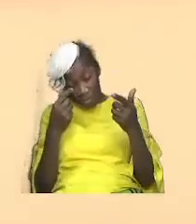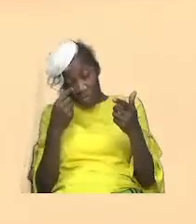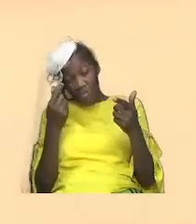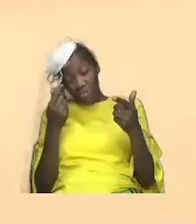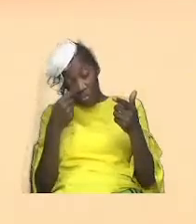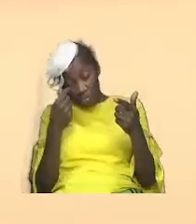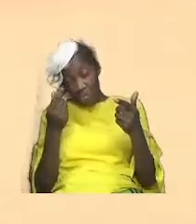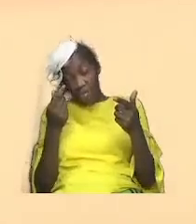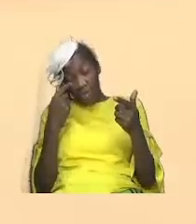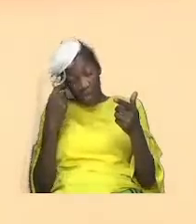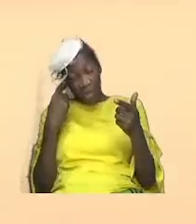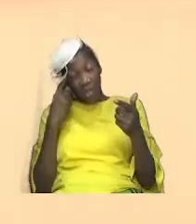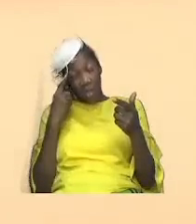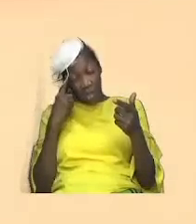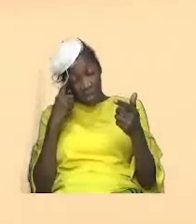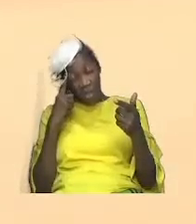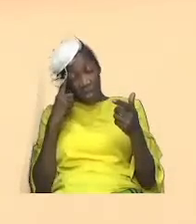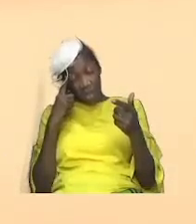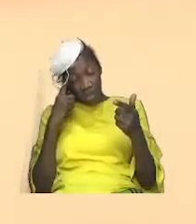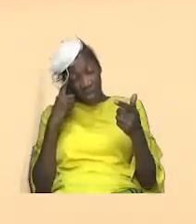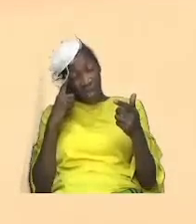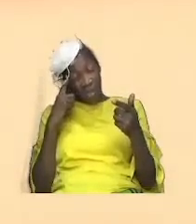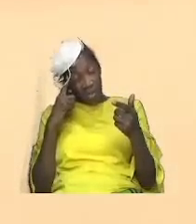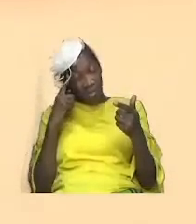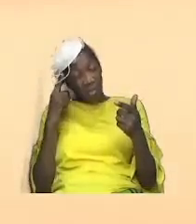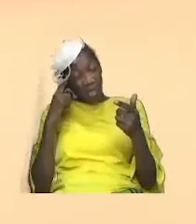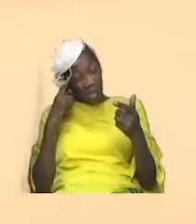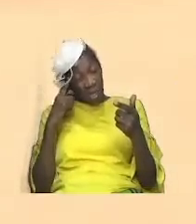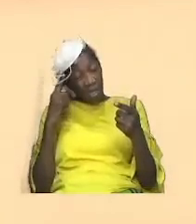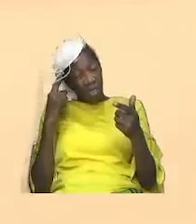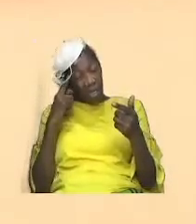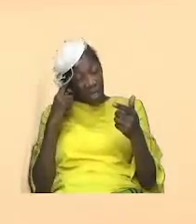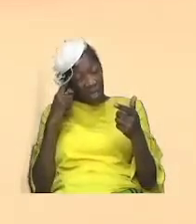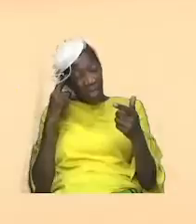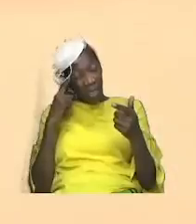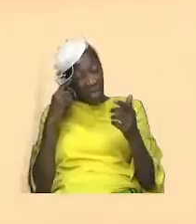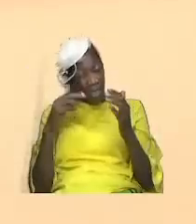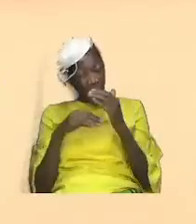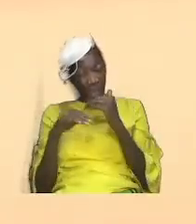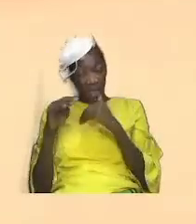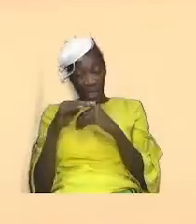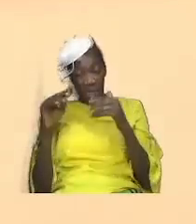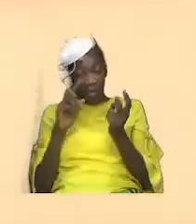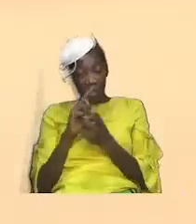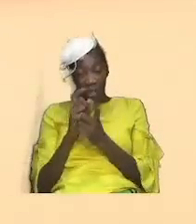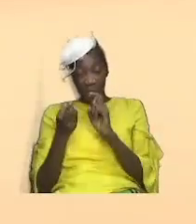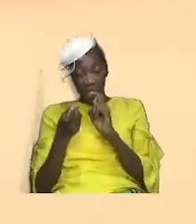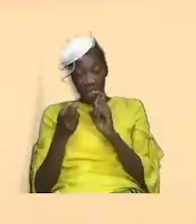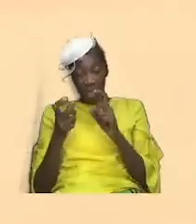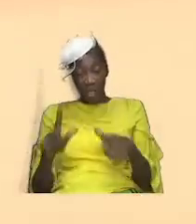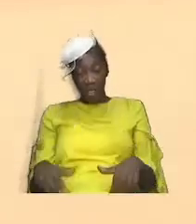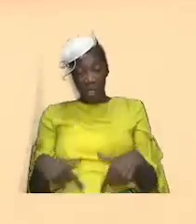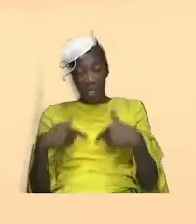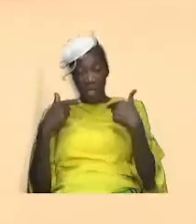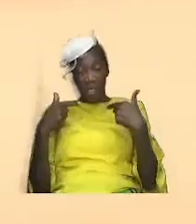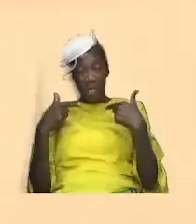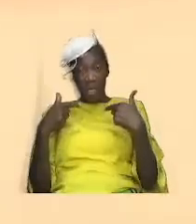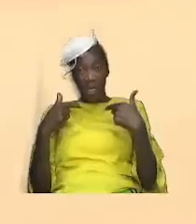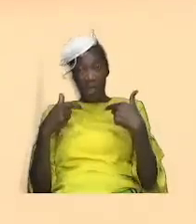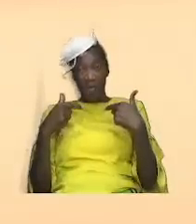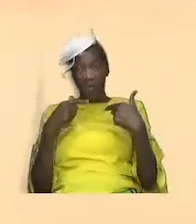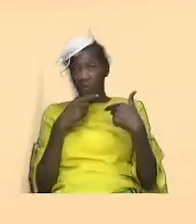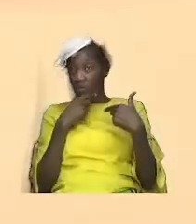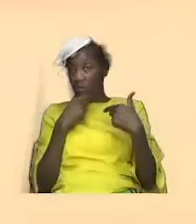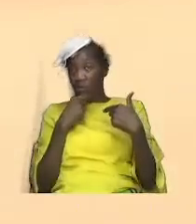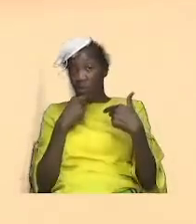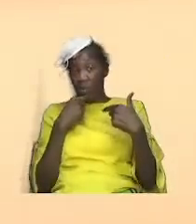am already making note and taking the steps that will make the adjustments in my life. When I recap this subject matter,